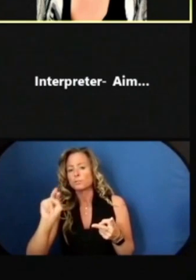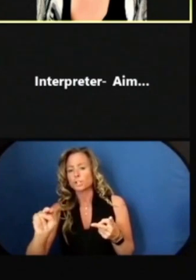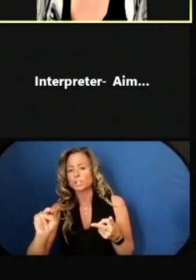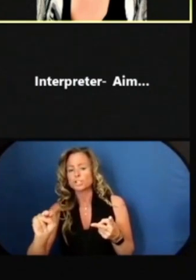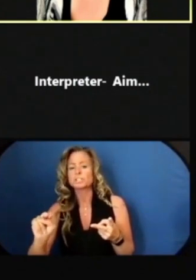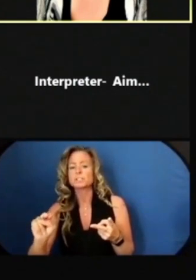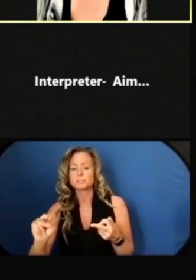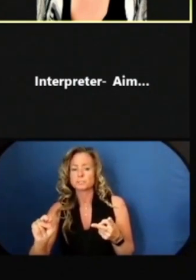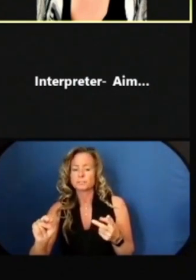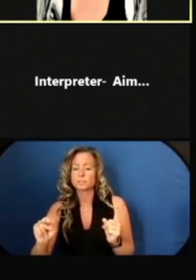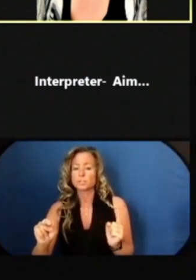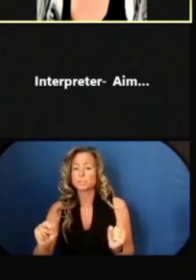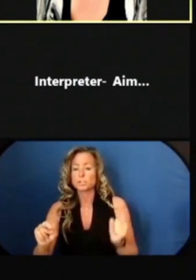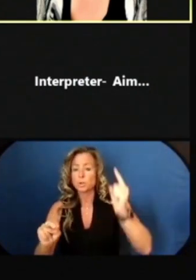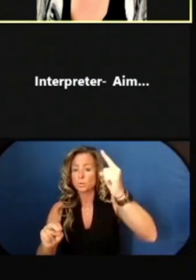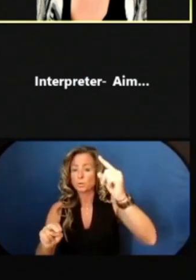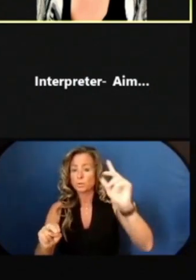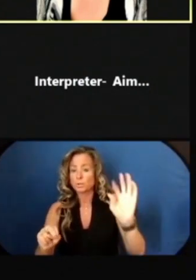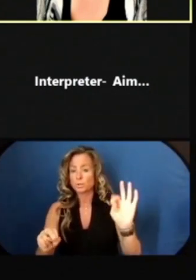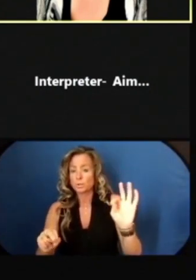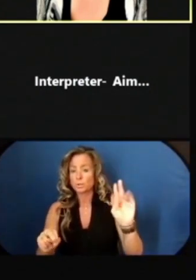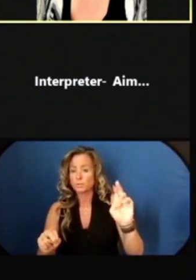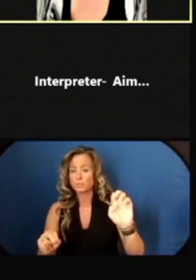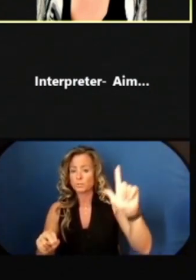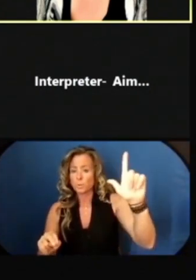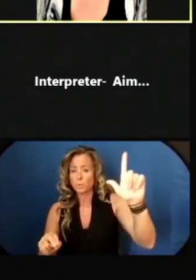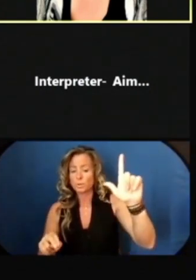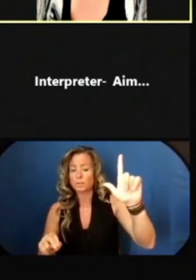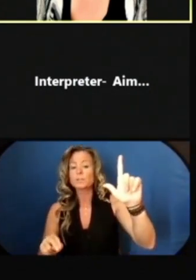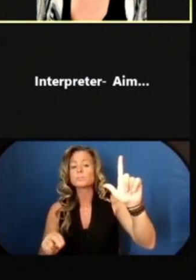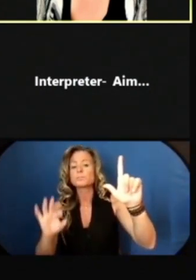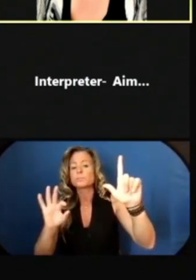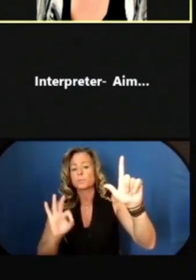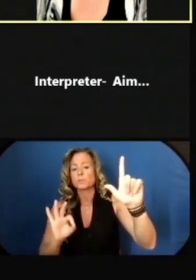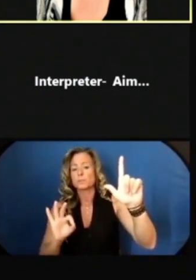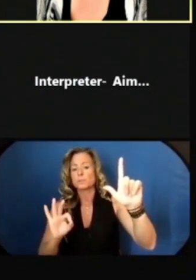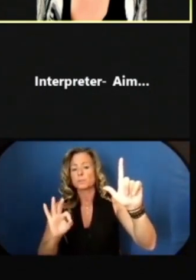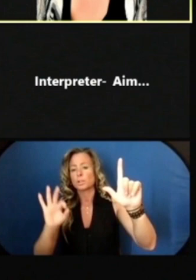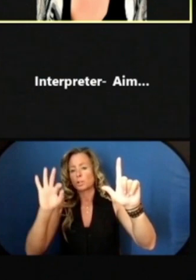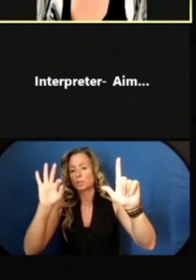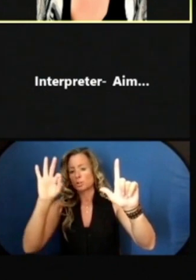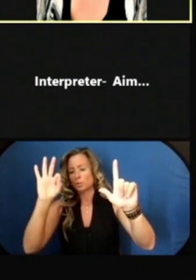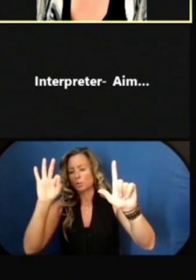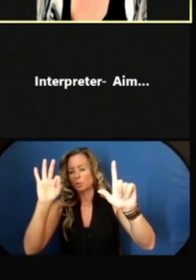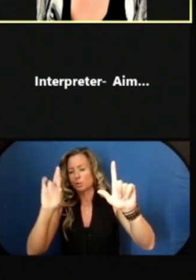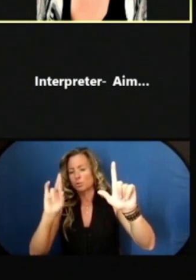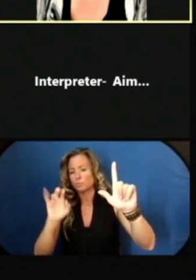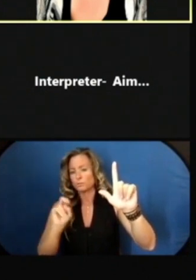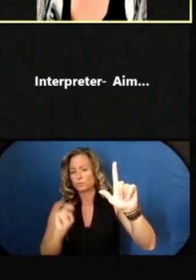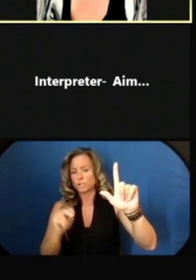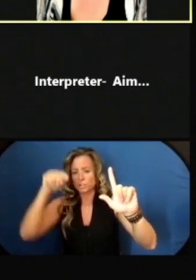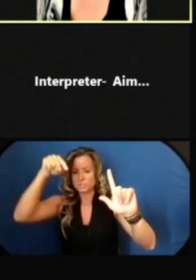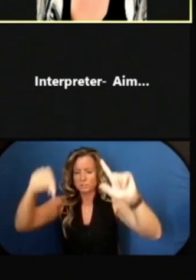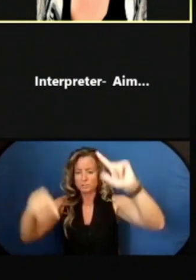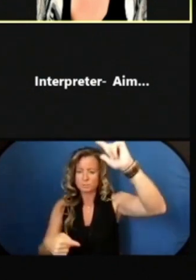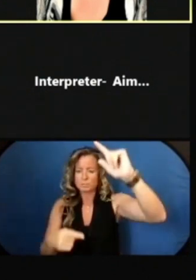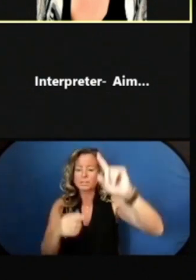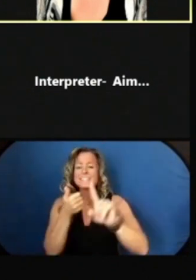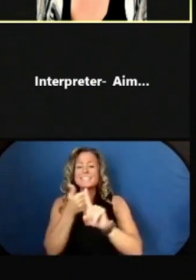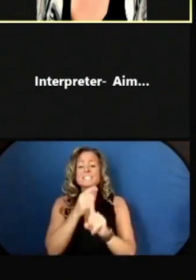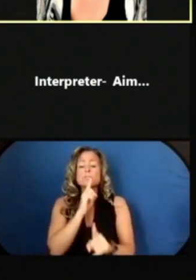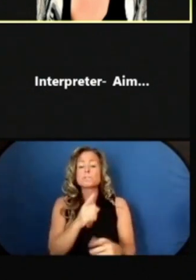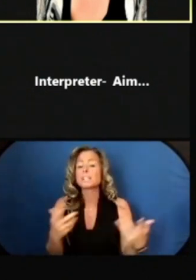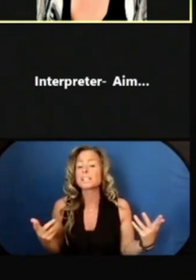graphic from a behavioral scientist with Pattern Health. Her name is Aline Holsworth. And this is